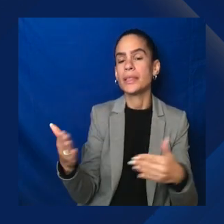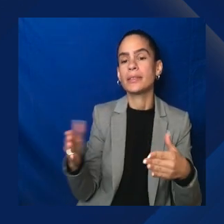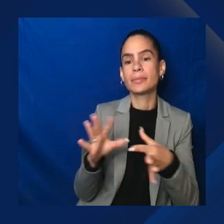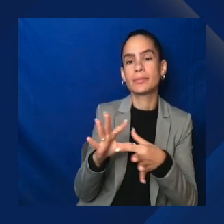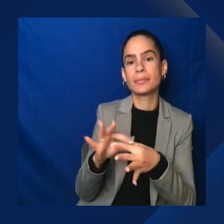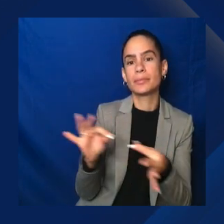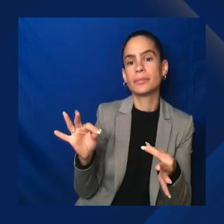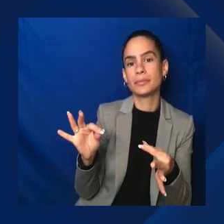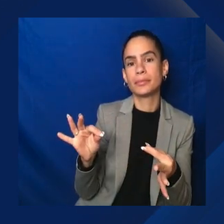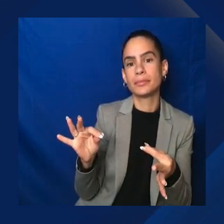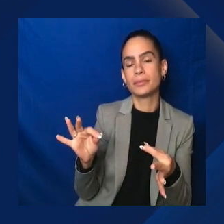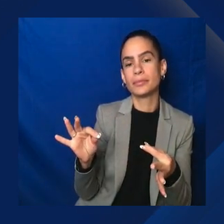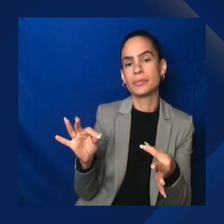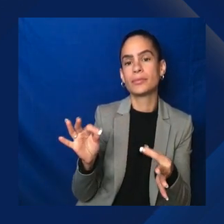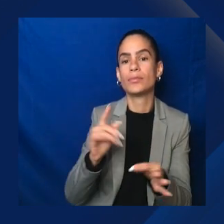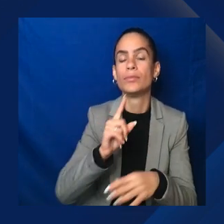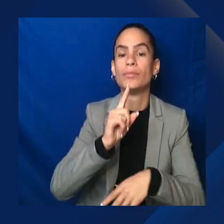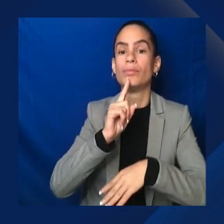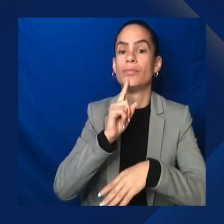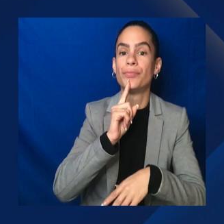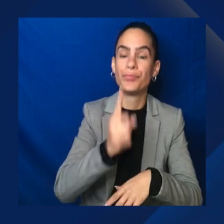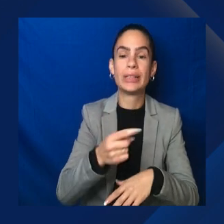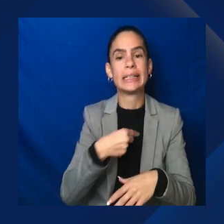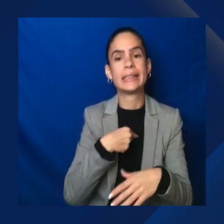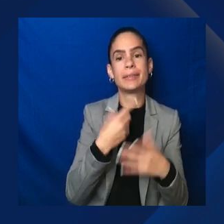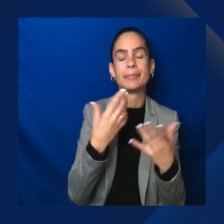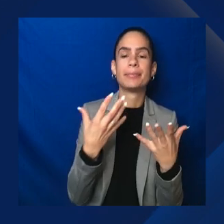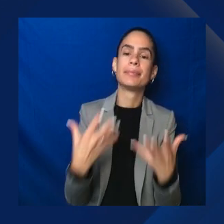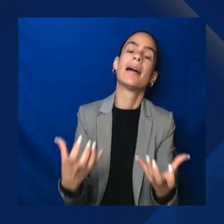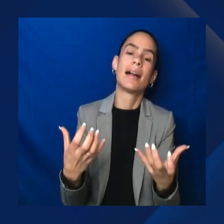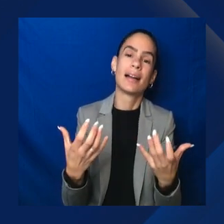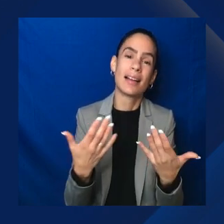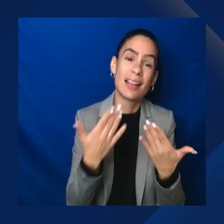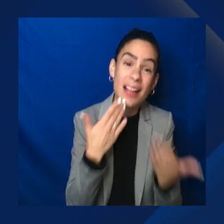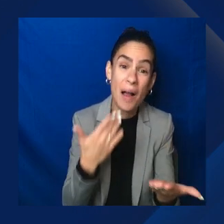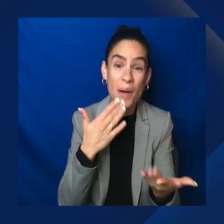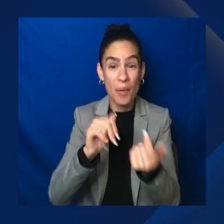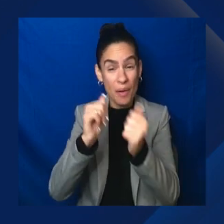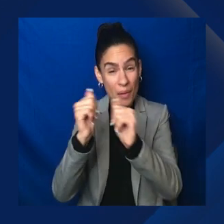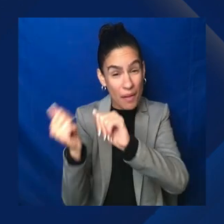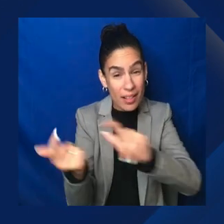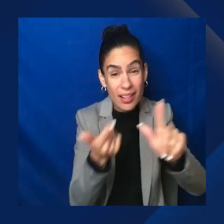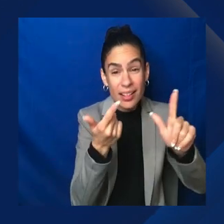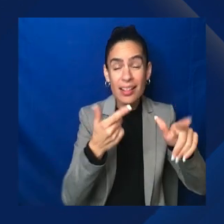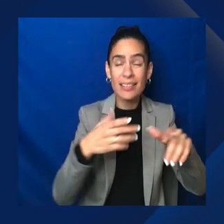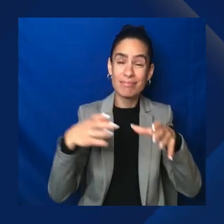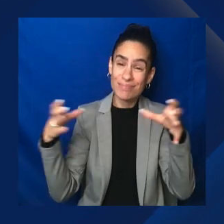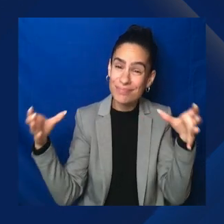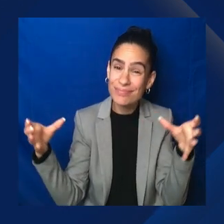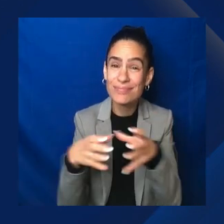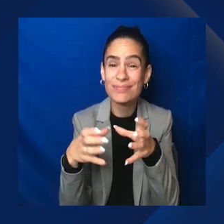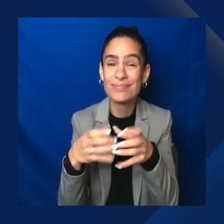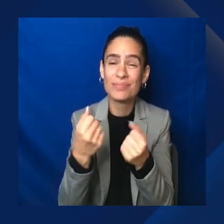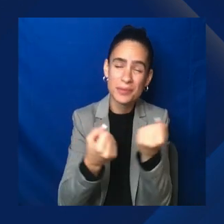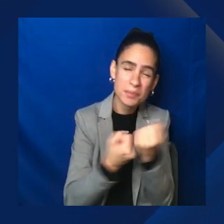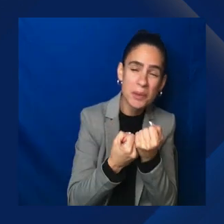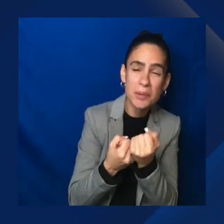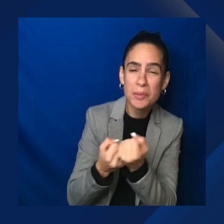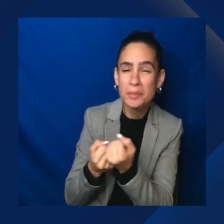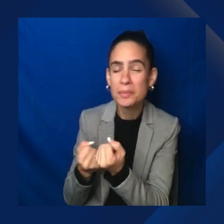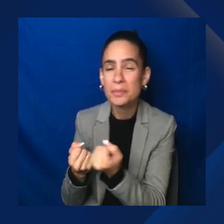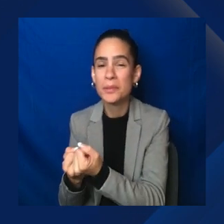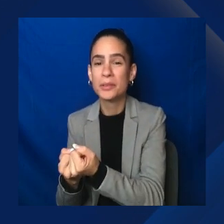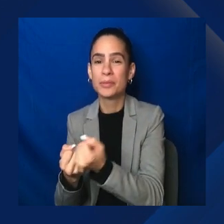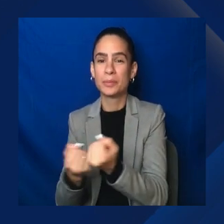to thank all of you for coming together and for supporting, you know, what we advocate for. I'm a